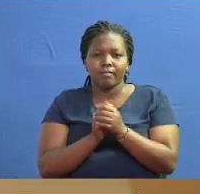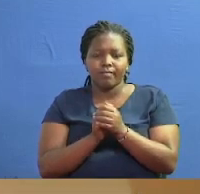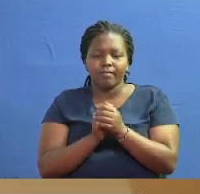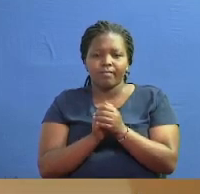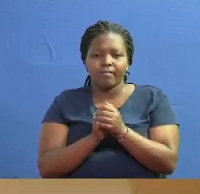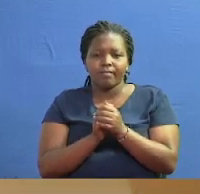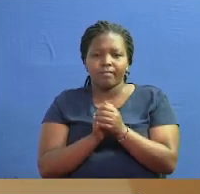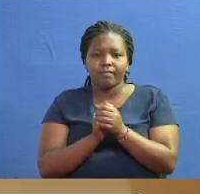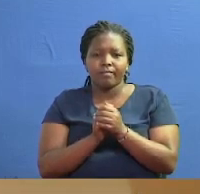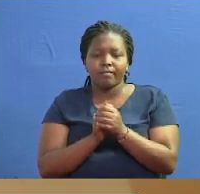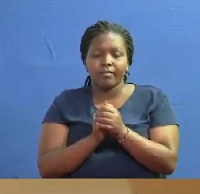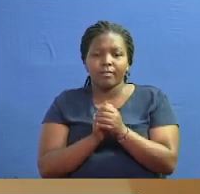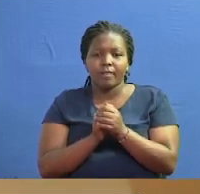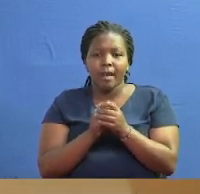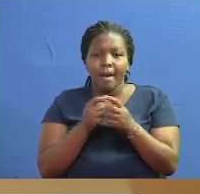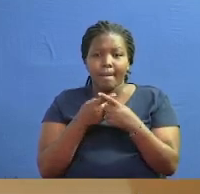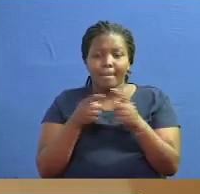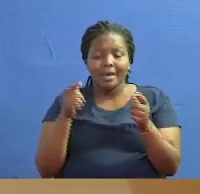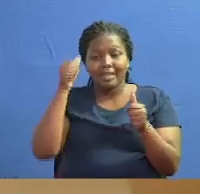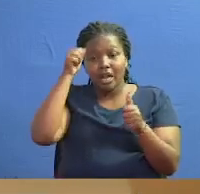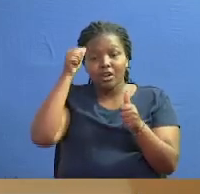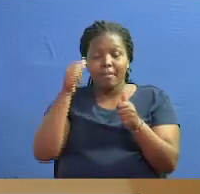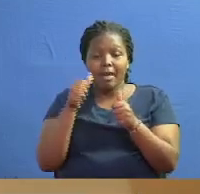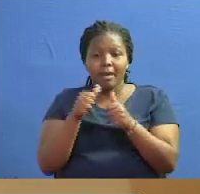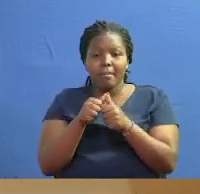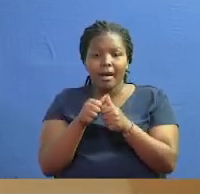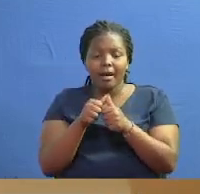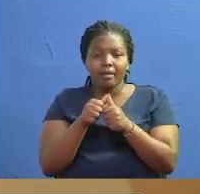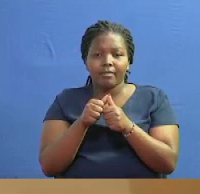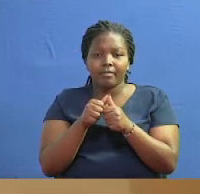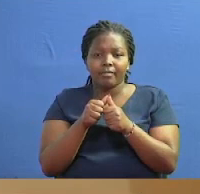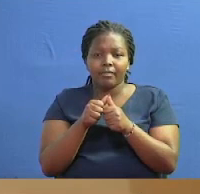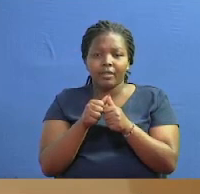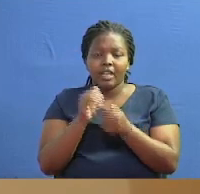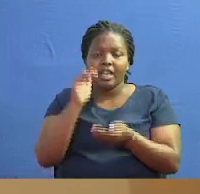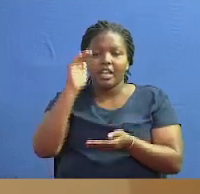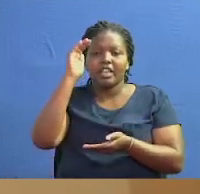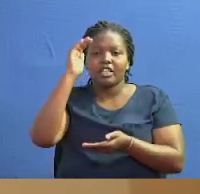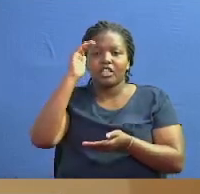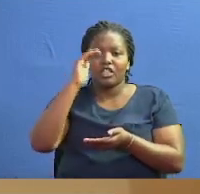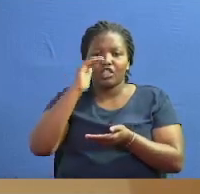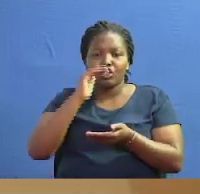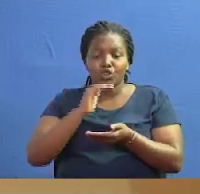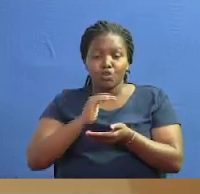rate. But remember, the other aspect of the malaria vaccine is that it reduces